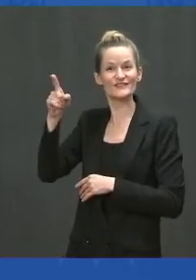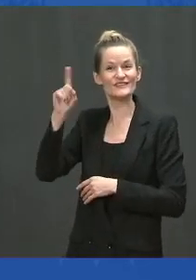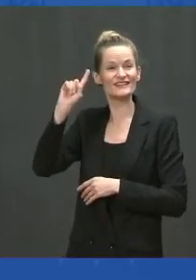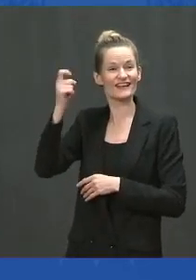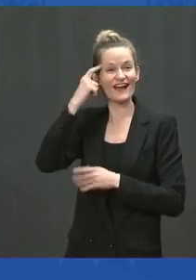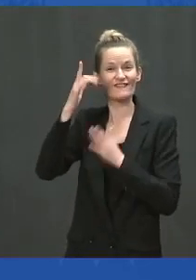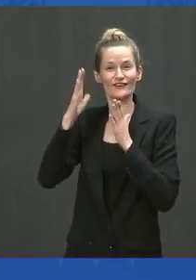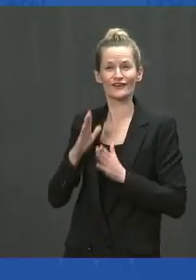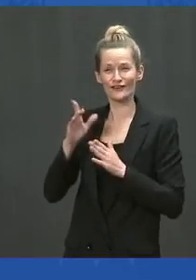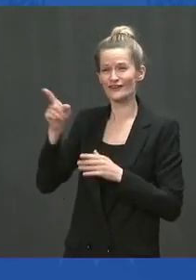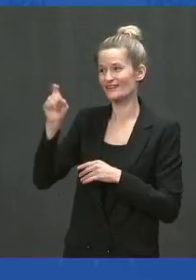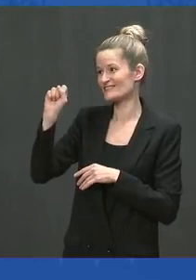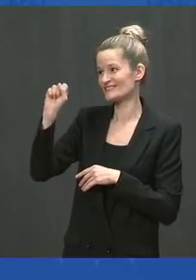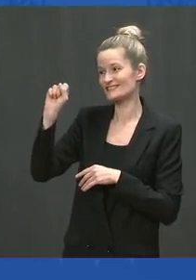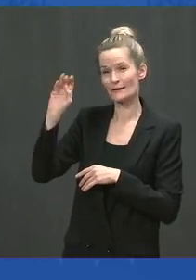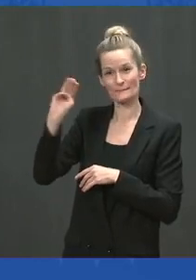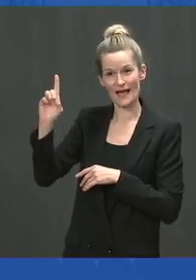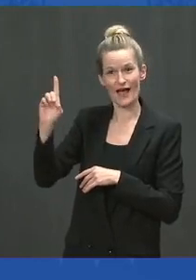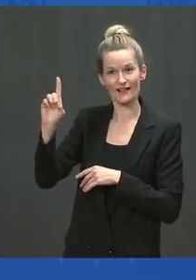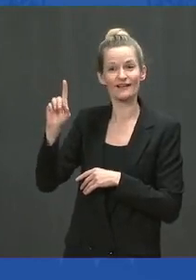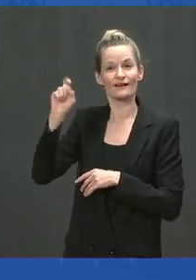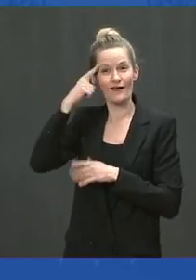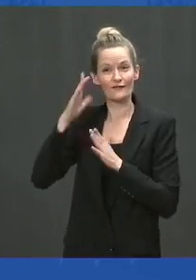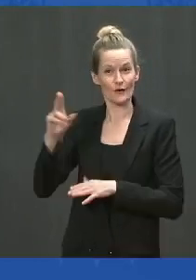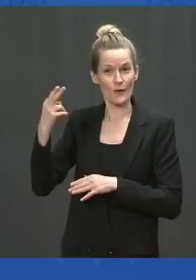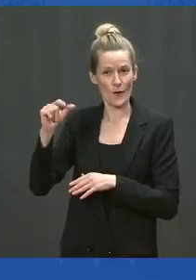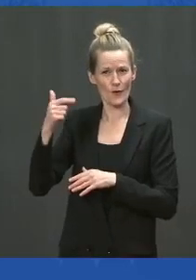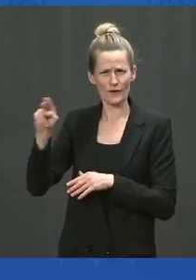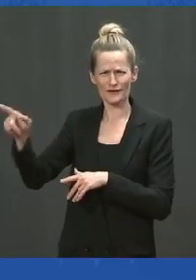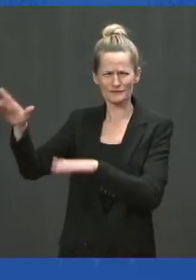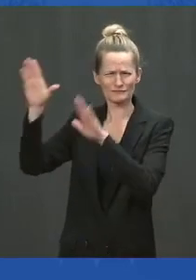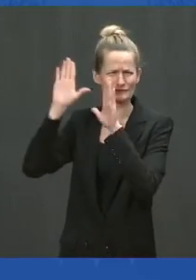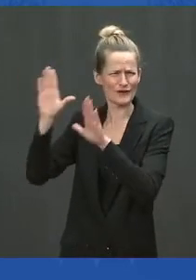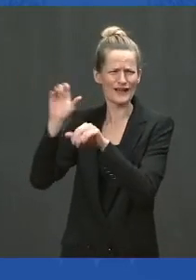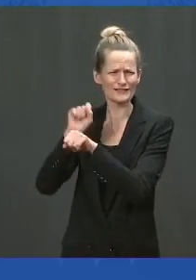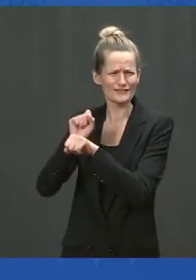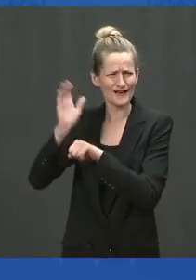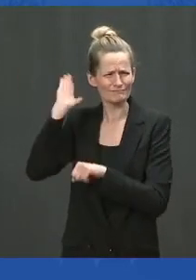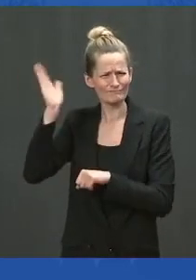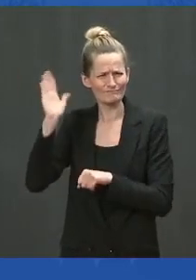Democratic governors as well, Republican governors. They're getting the word out.